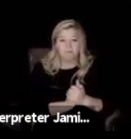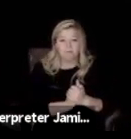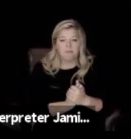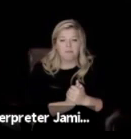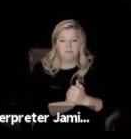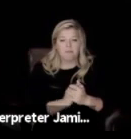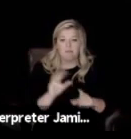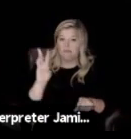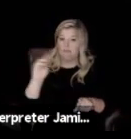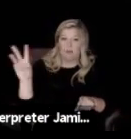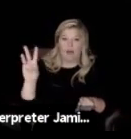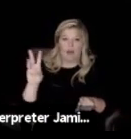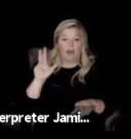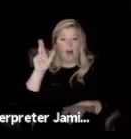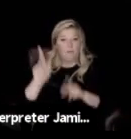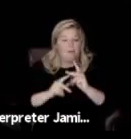Wow, the numbers are going.